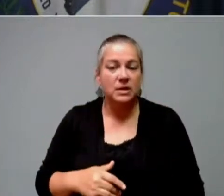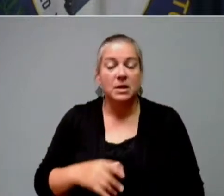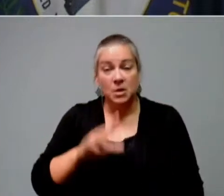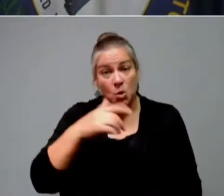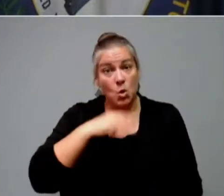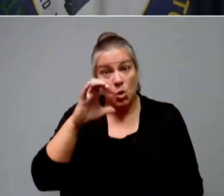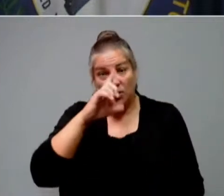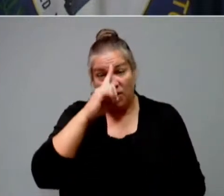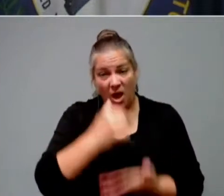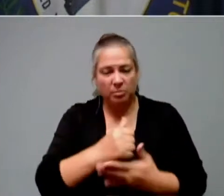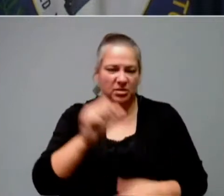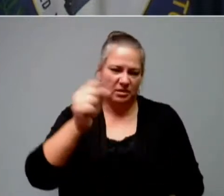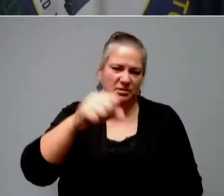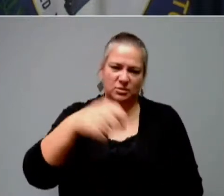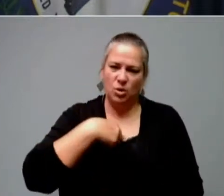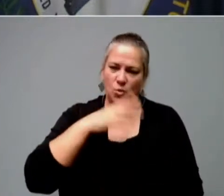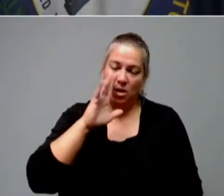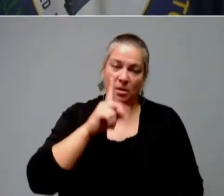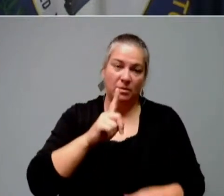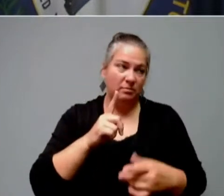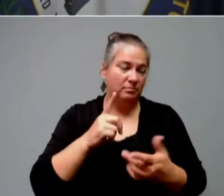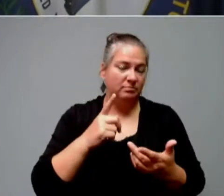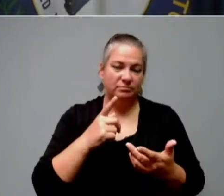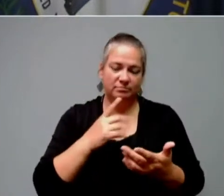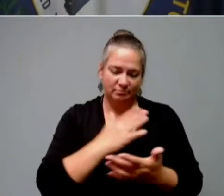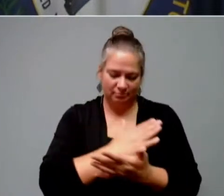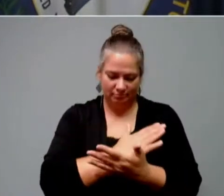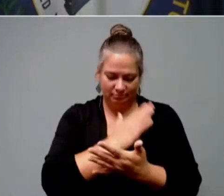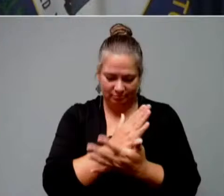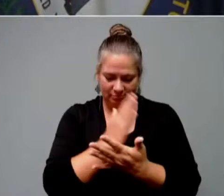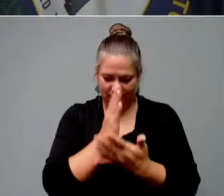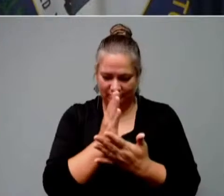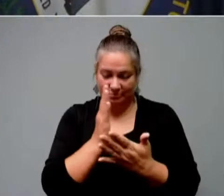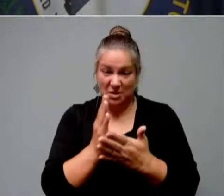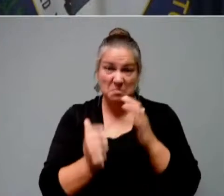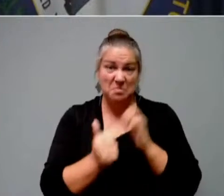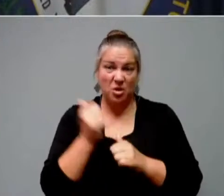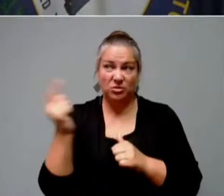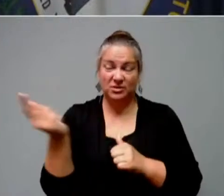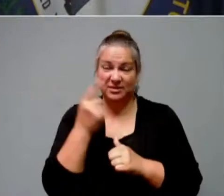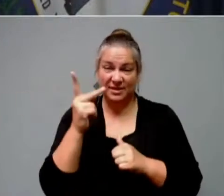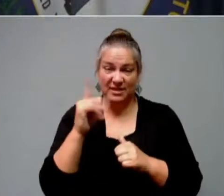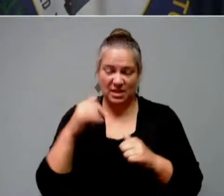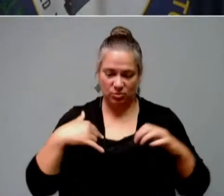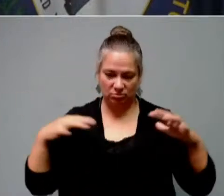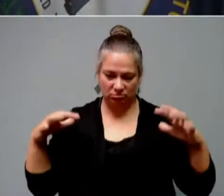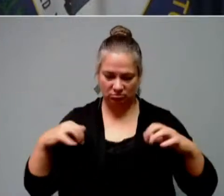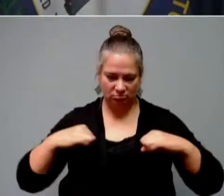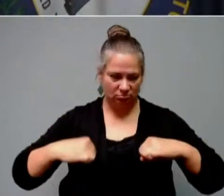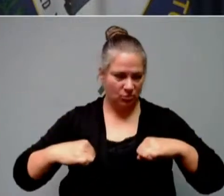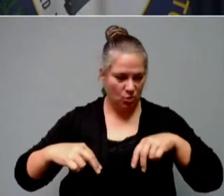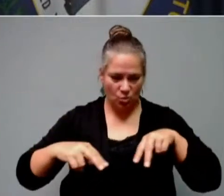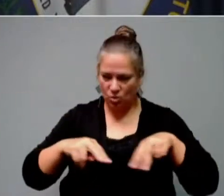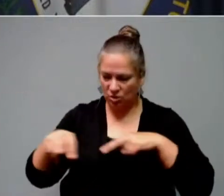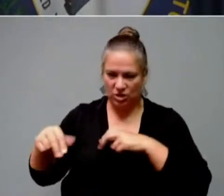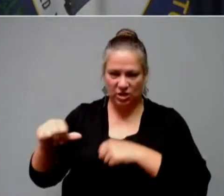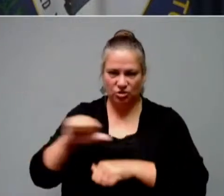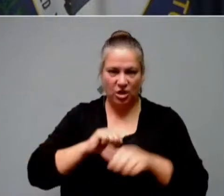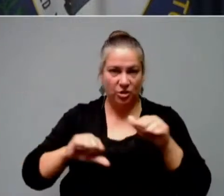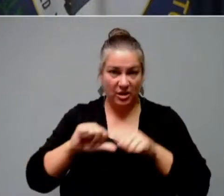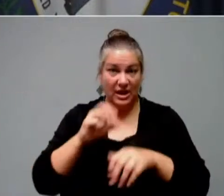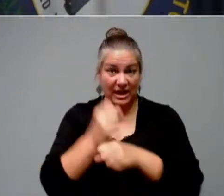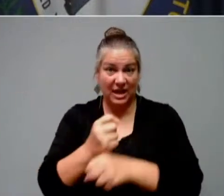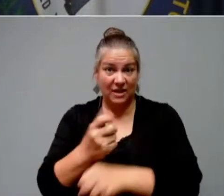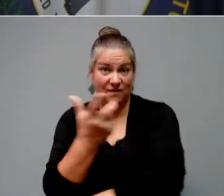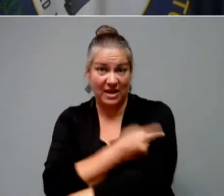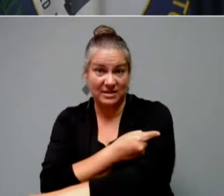every point in this pandemic, we've had to look out for ourselves, and we got to be prepared to do that. Again, get vaccinated, and you're looking out for everybody